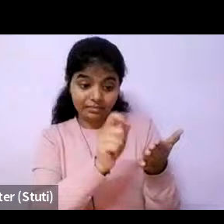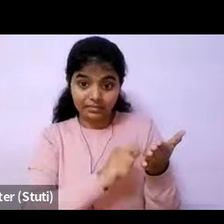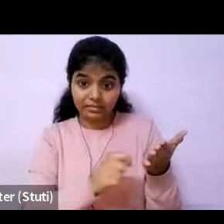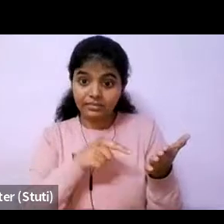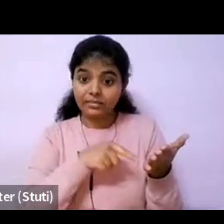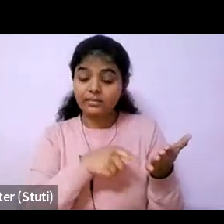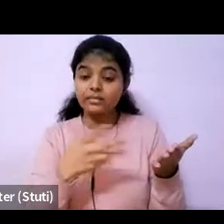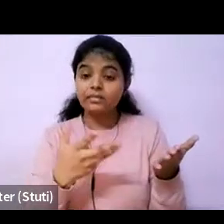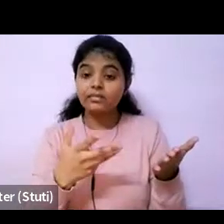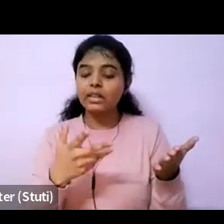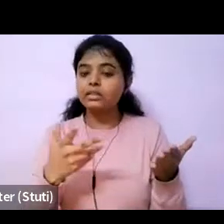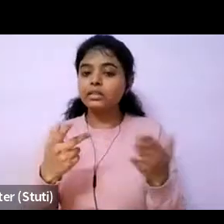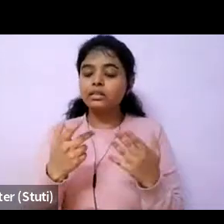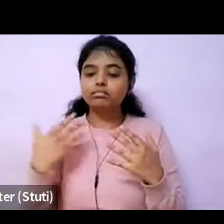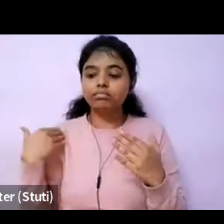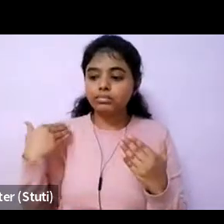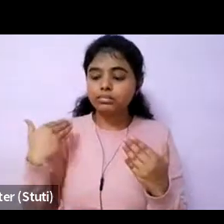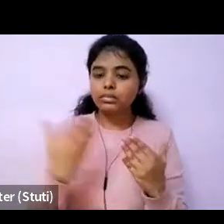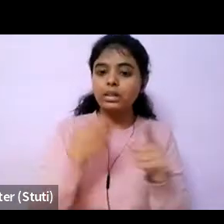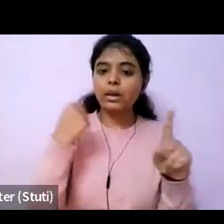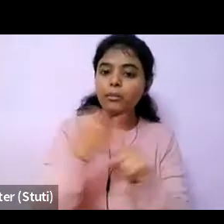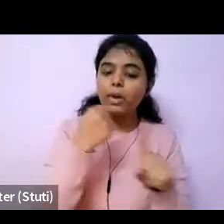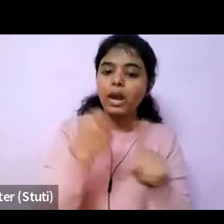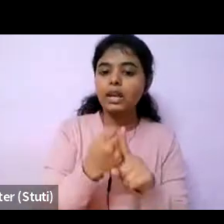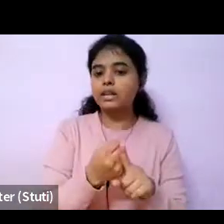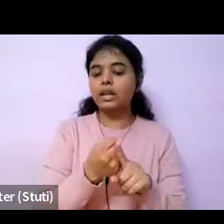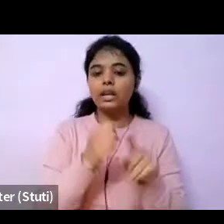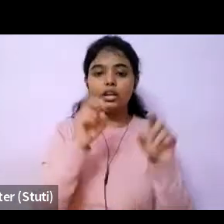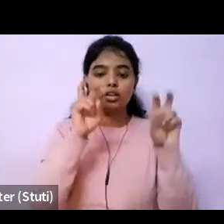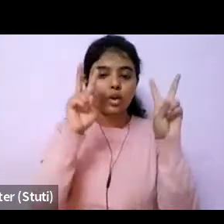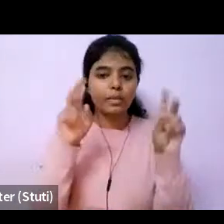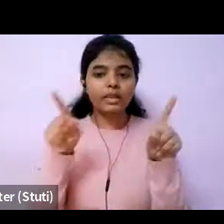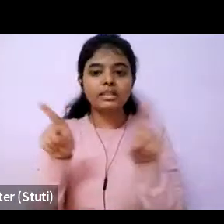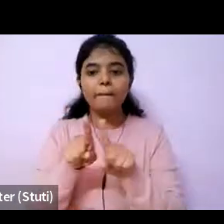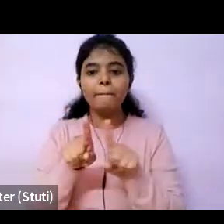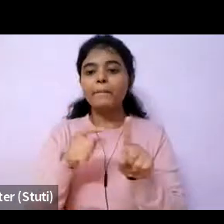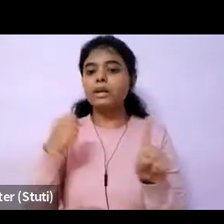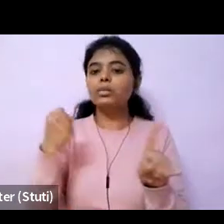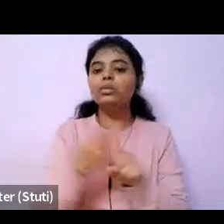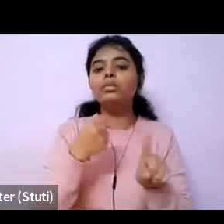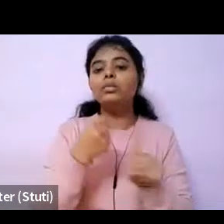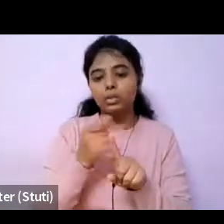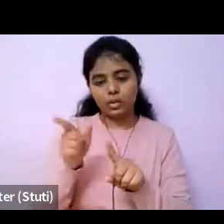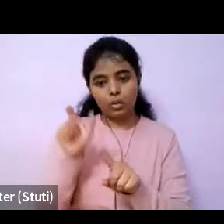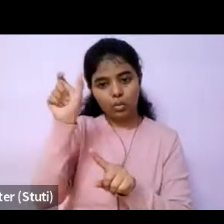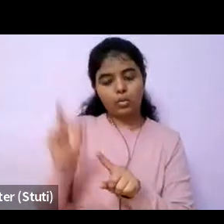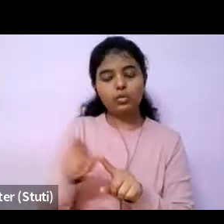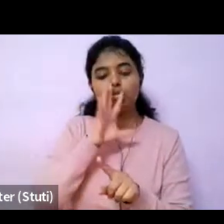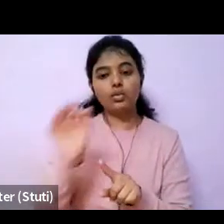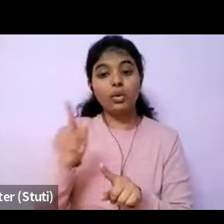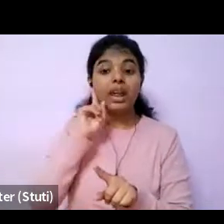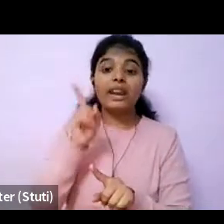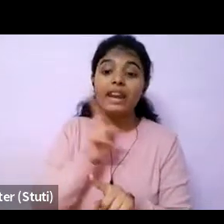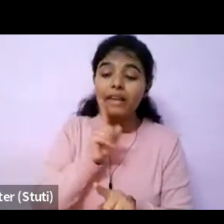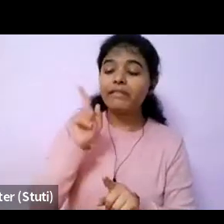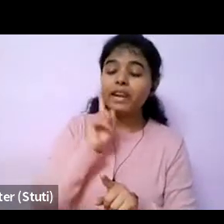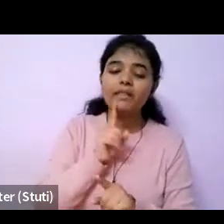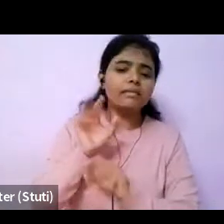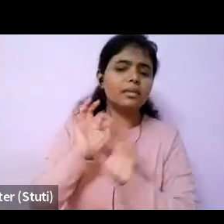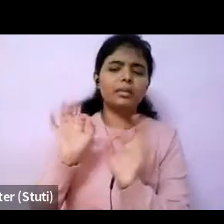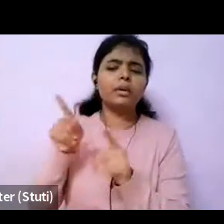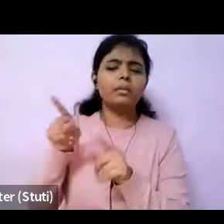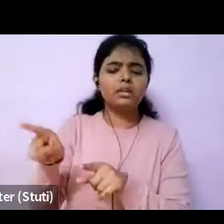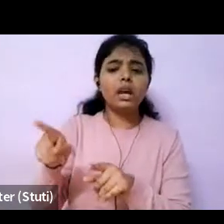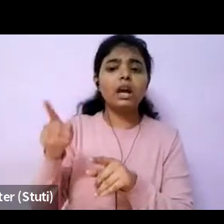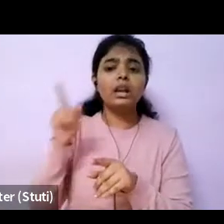abolitionist movements that she was of which she was an activist. Now, coming to the disability part